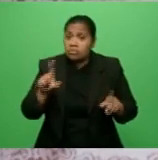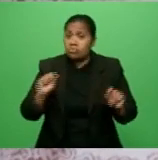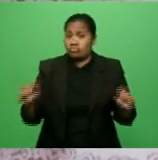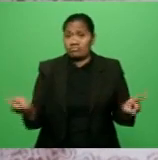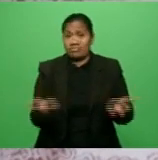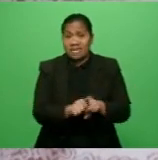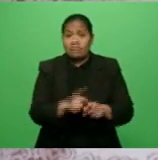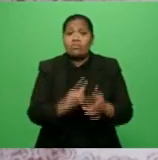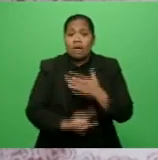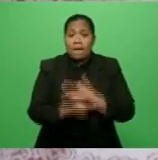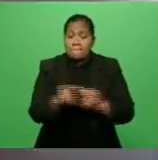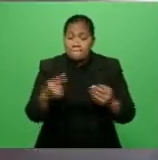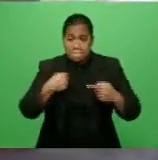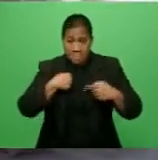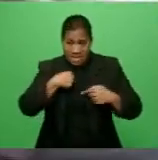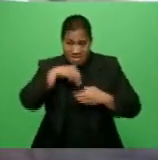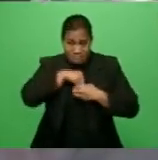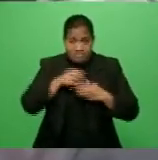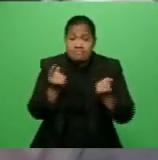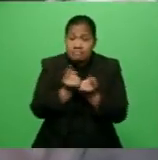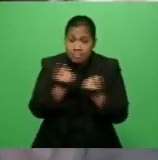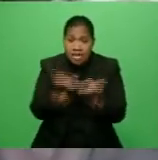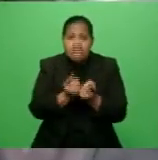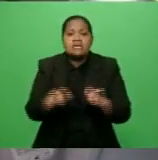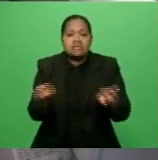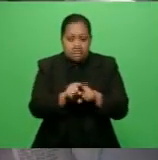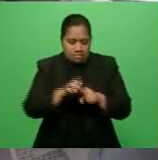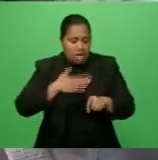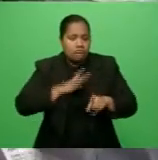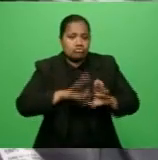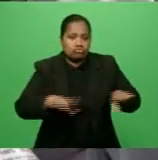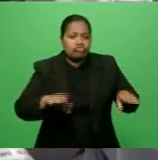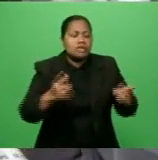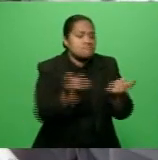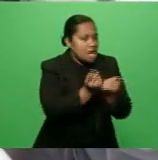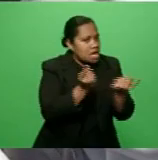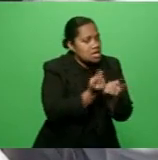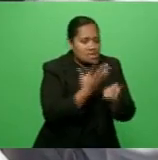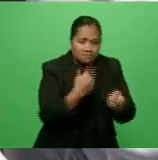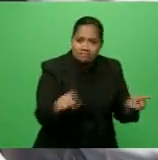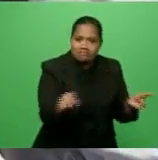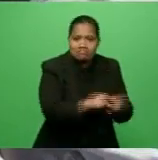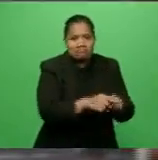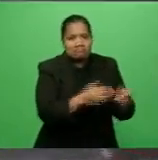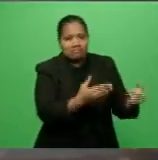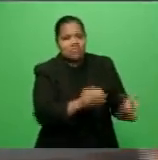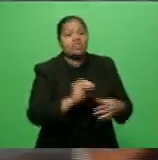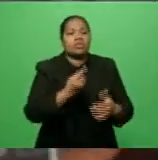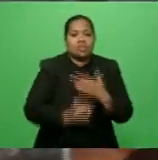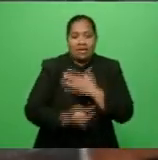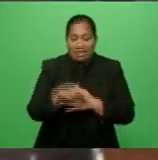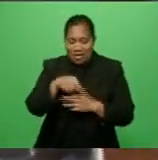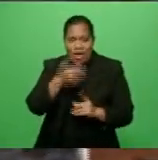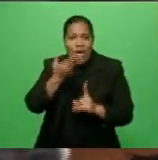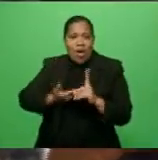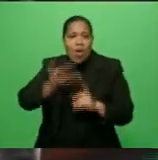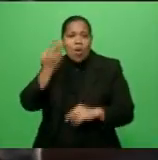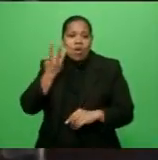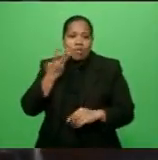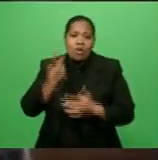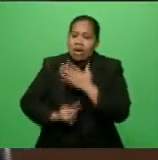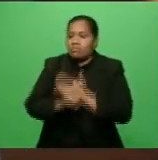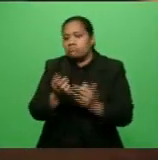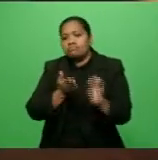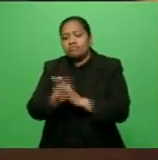pain will go to my children. Having found the strength to work for her children's future, she worked in a garment factory and saved up.